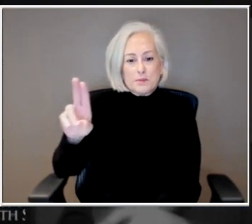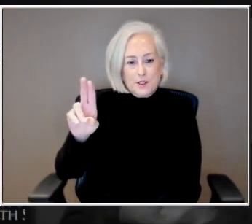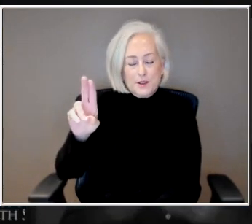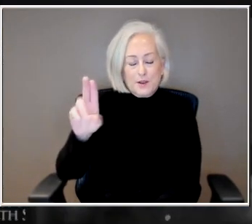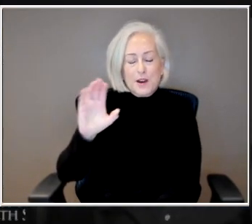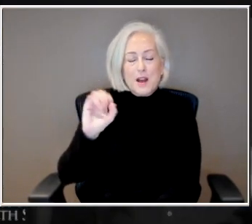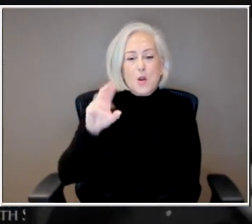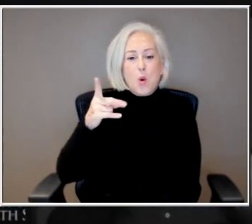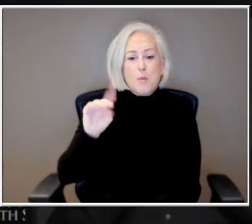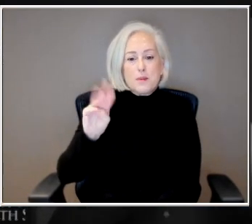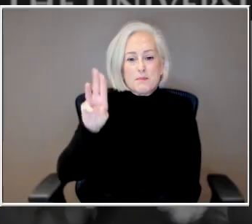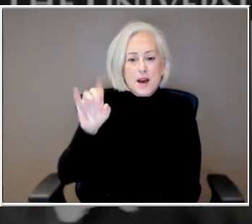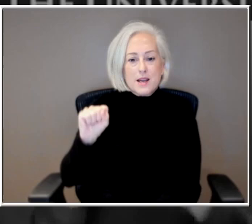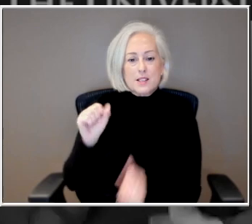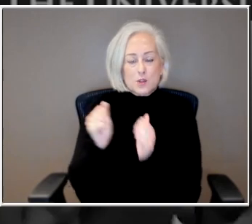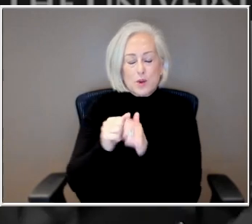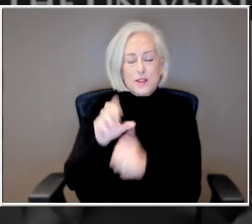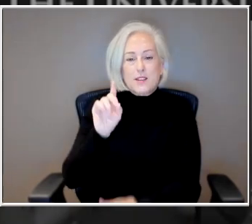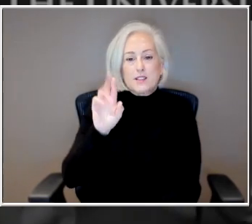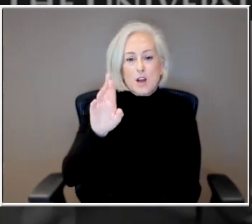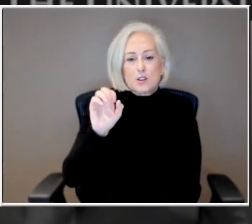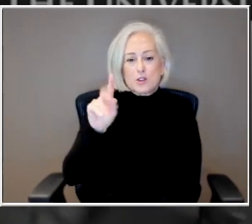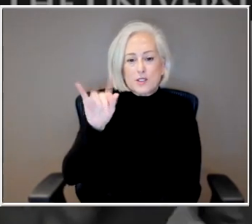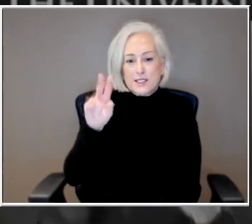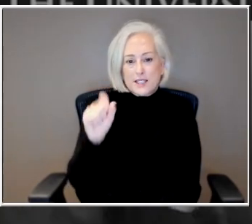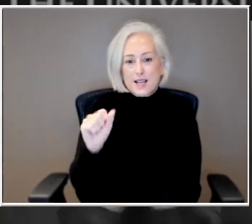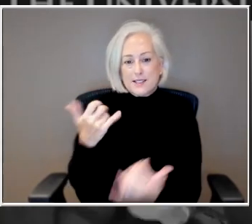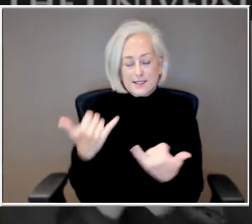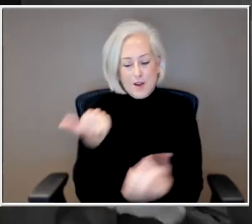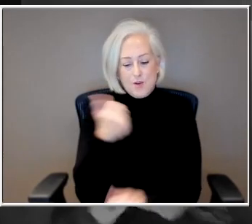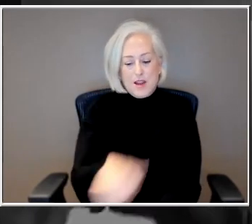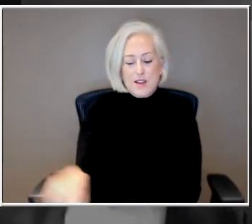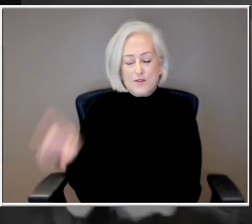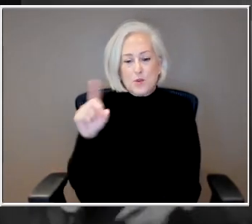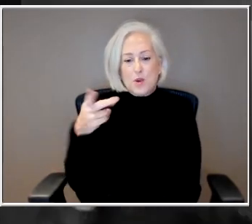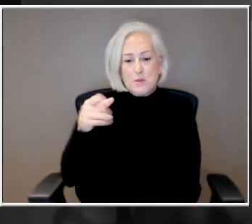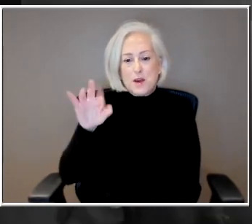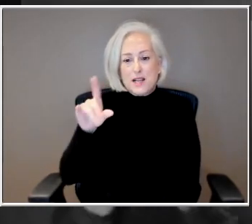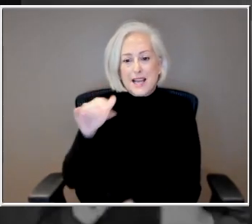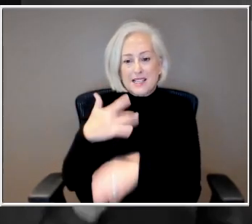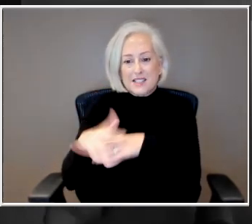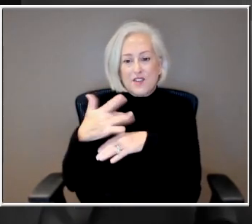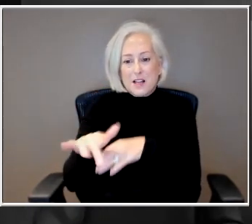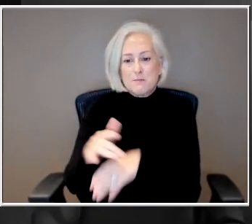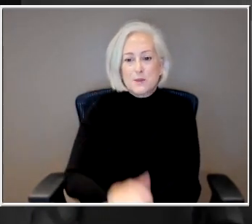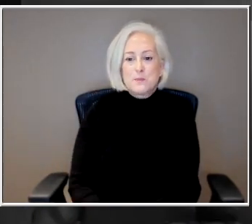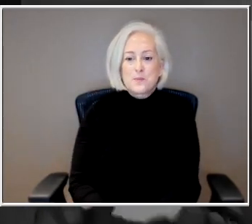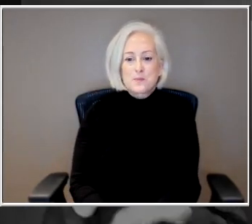Mics with Dr. Stites podcast. Now, everywhere podcasts are available.